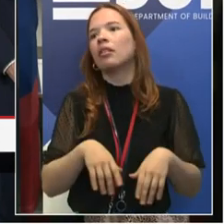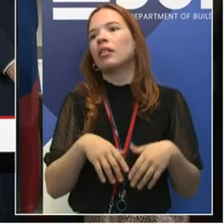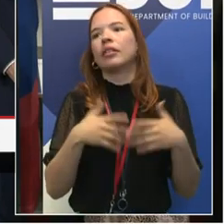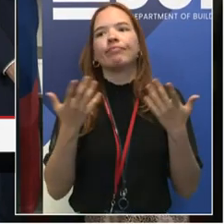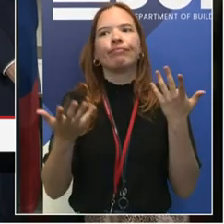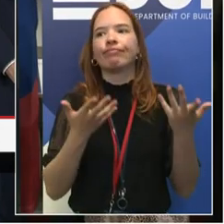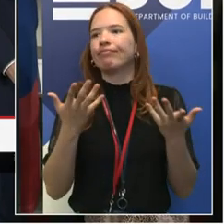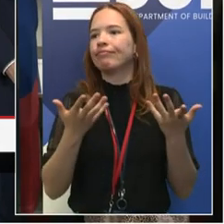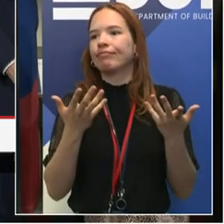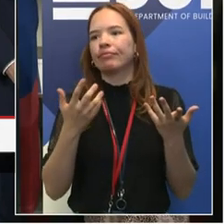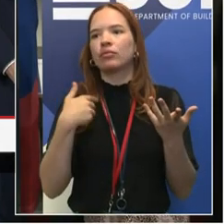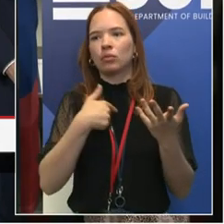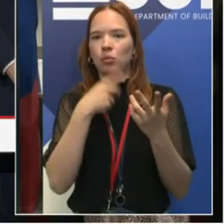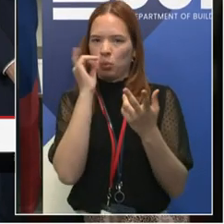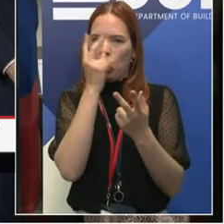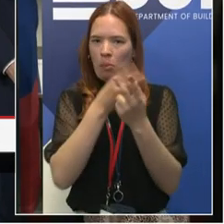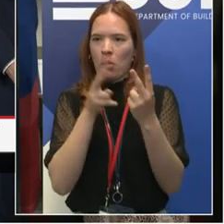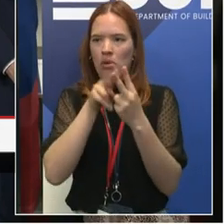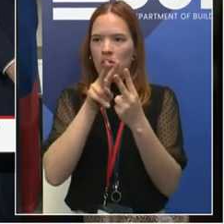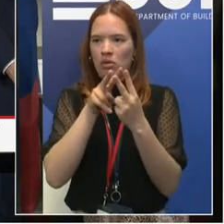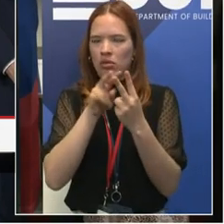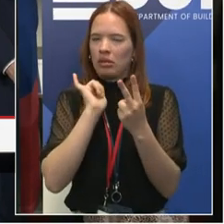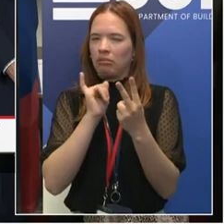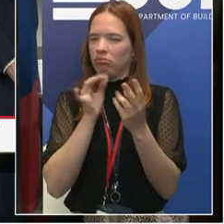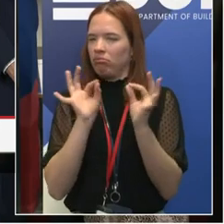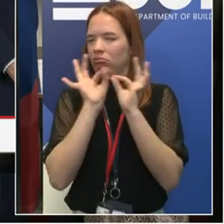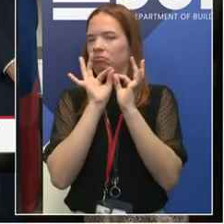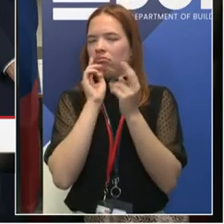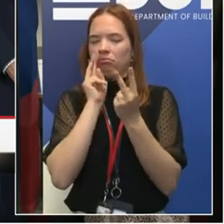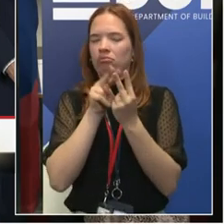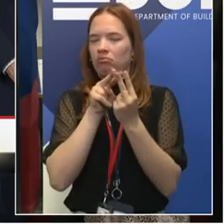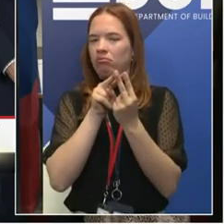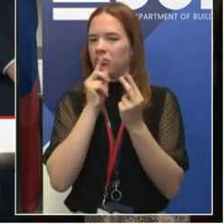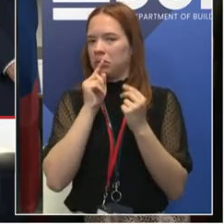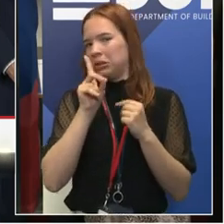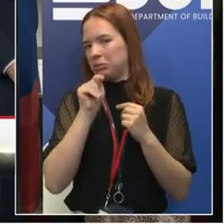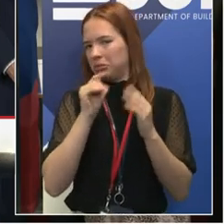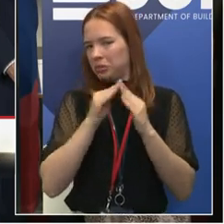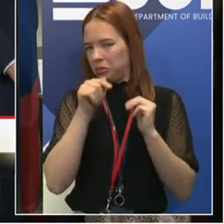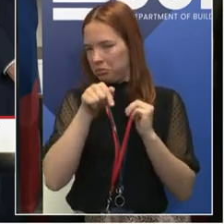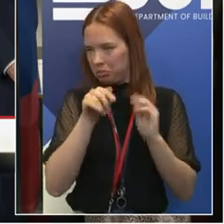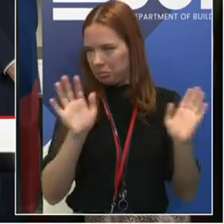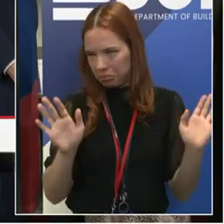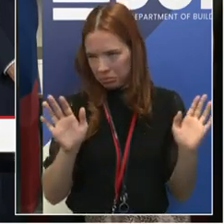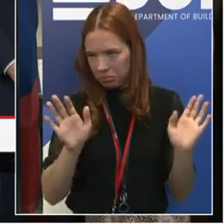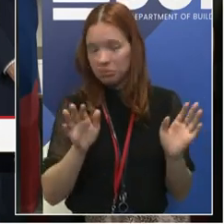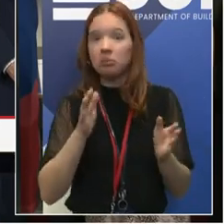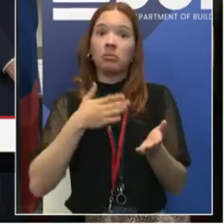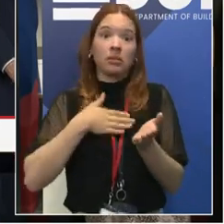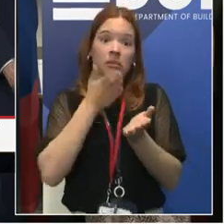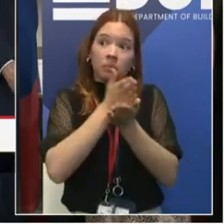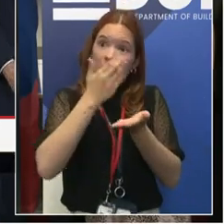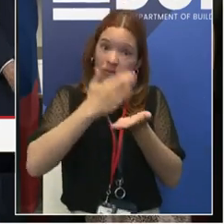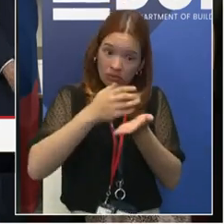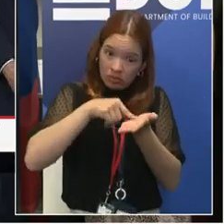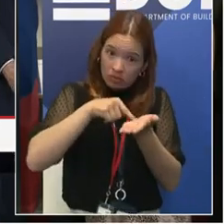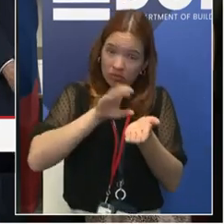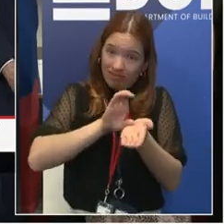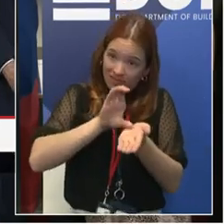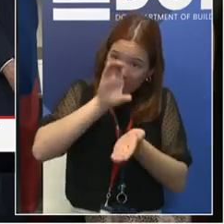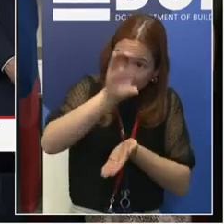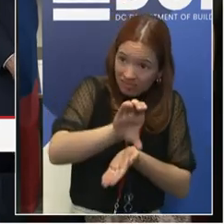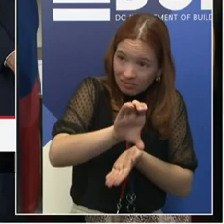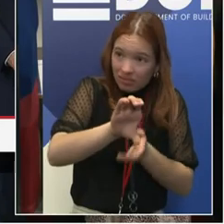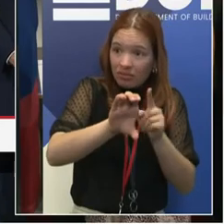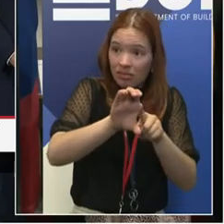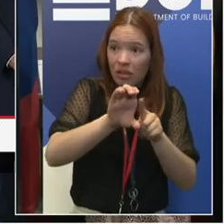does continue to make investments in all 8 wards. In fact, we've called on the council